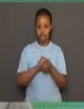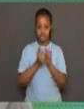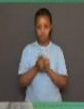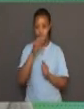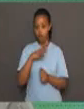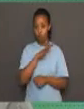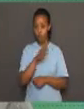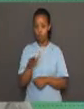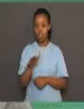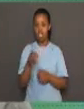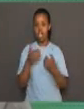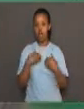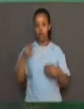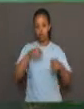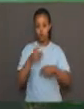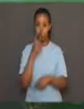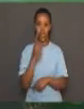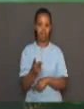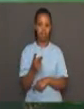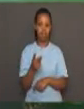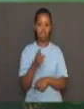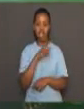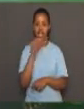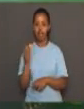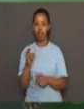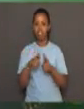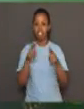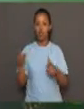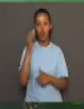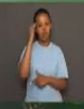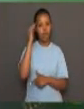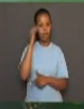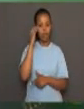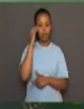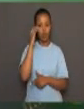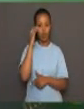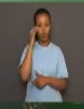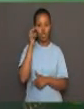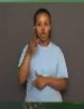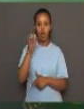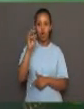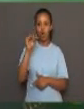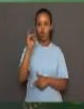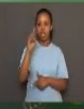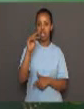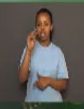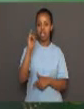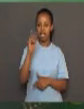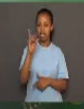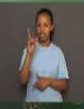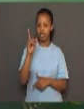the evolution of humans. We studied how the larger brain of advanced